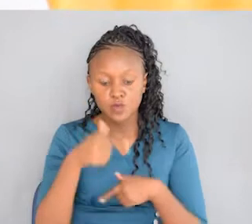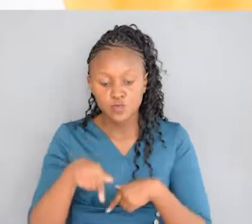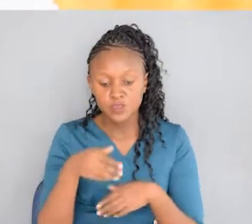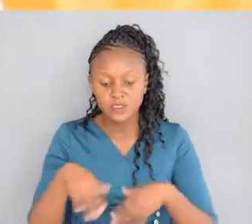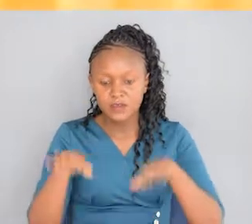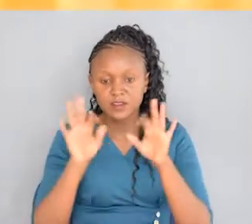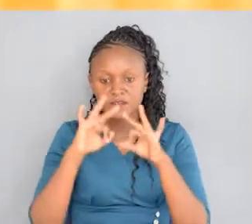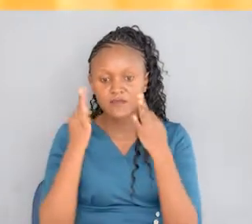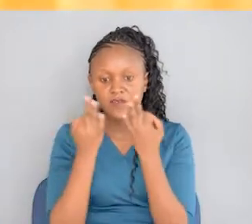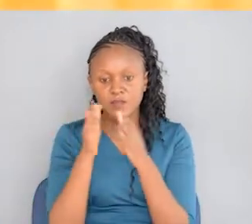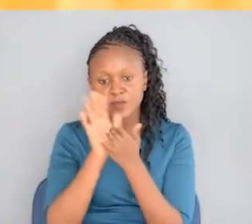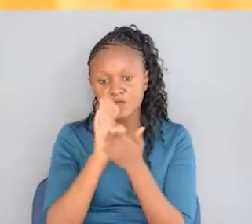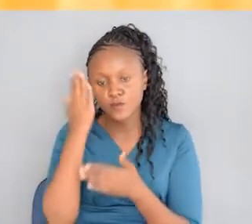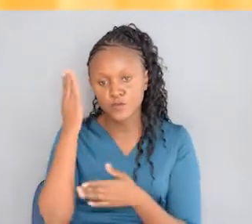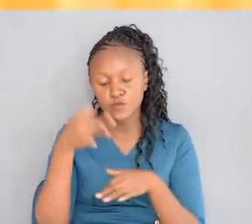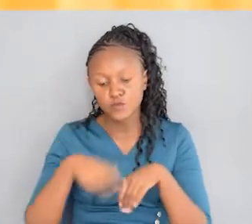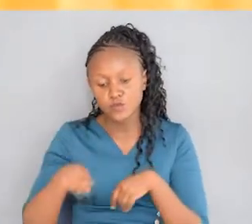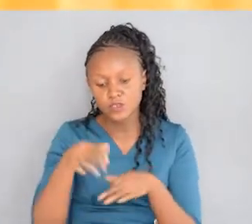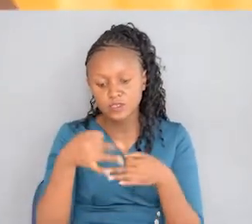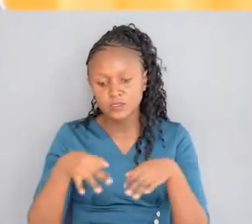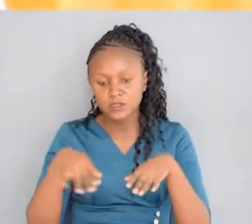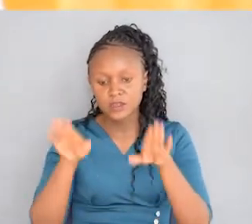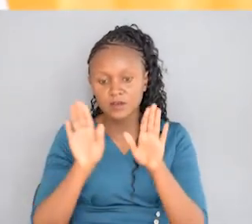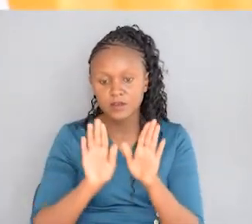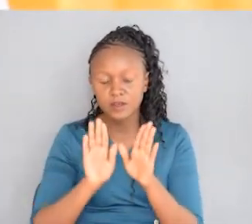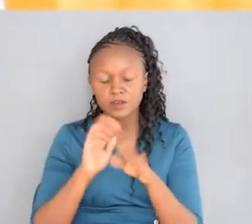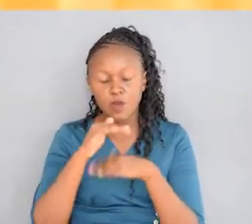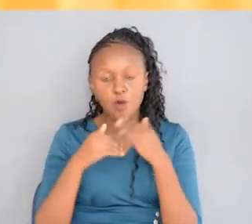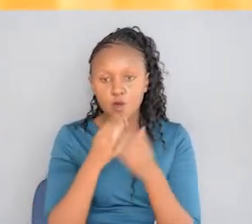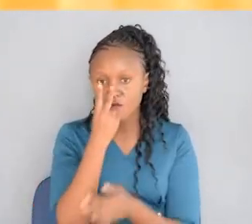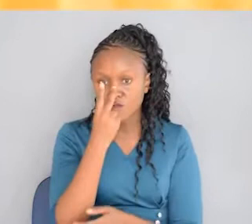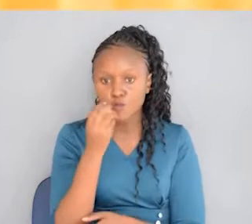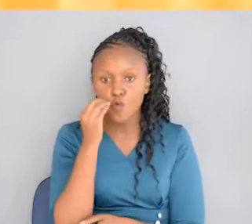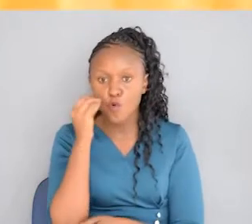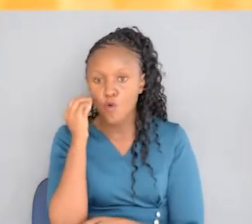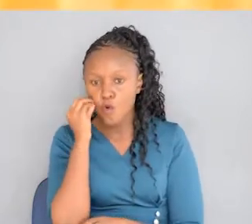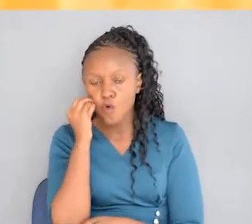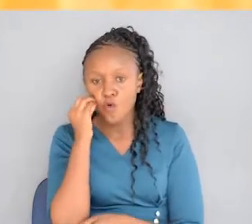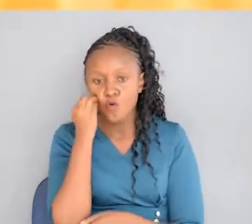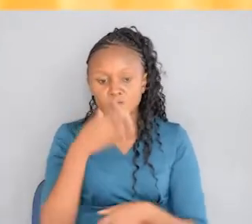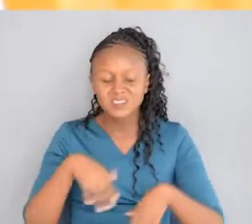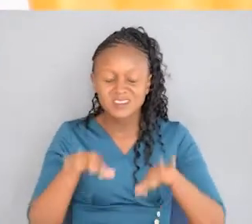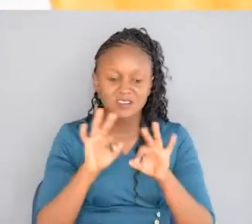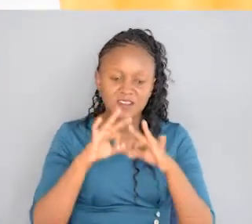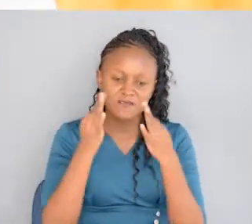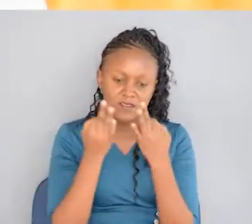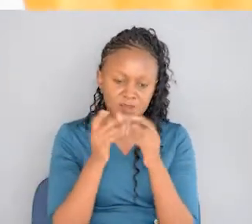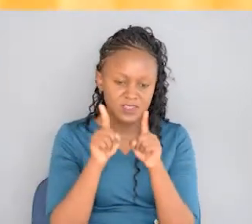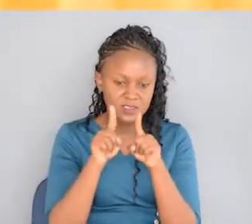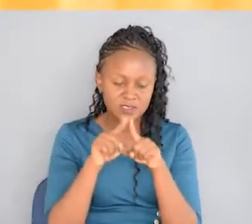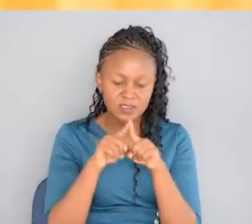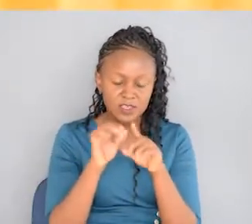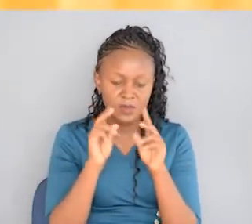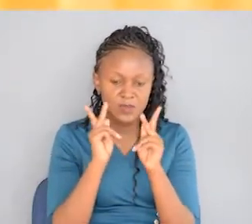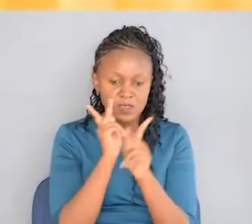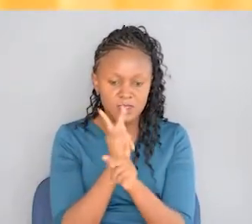our daily lives before you, Lord. We surrender our families before you, King of Kings. We surrender, Lord, even all the viewers who, dear Lord. We surrender our families. glorious King of